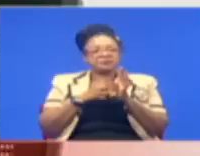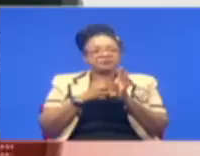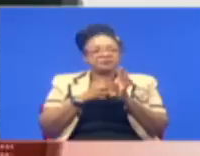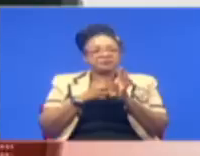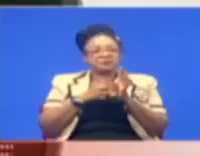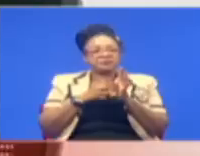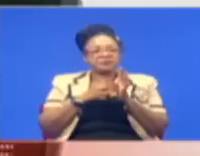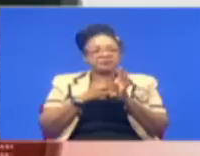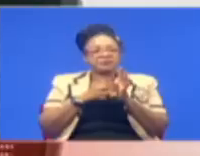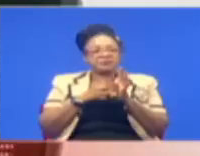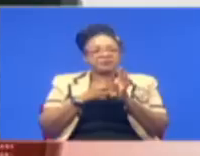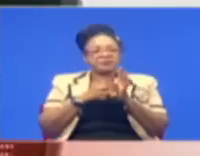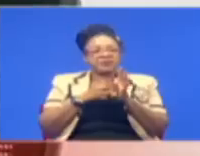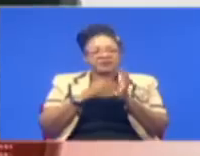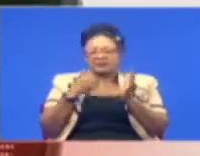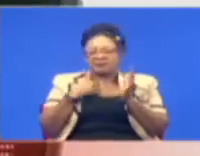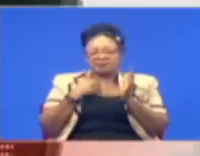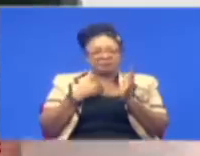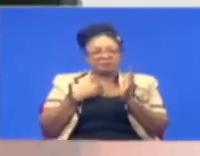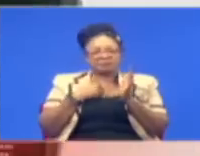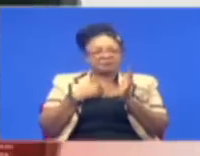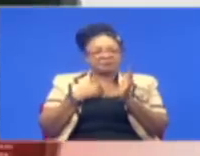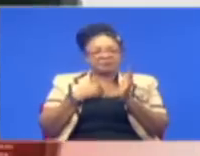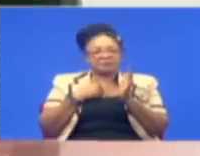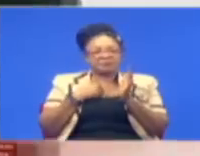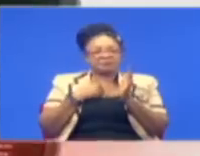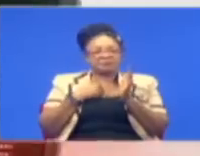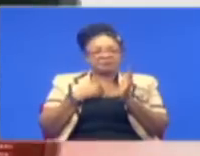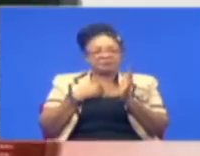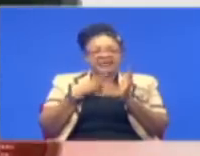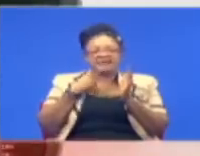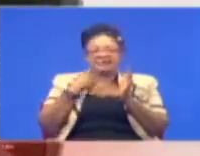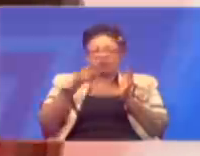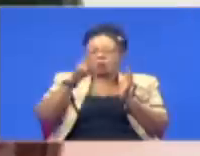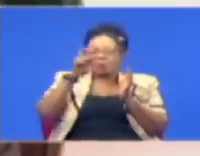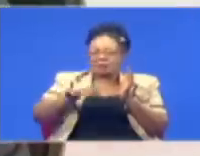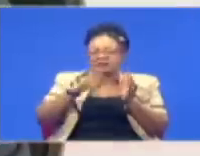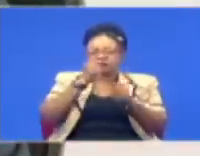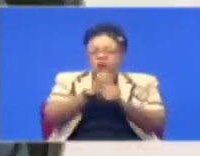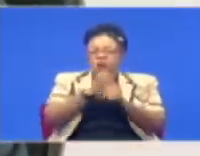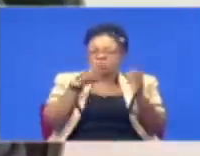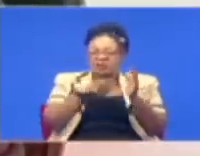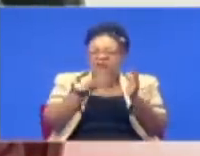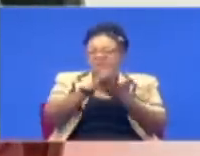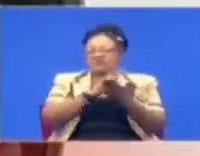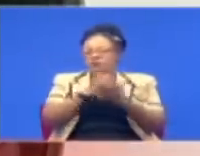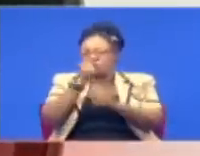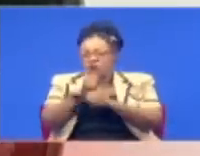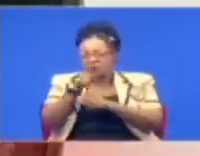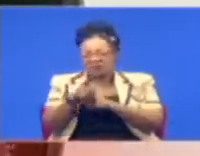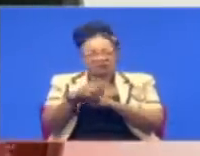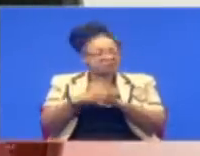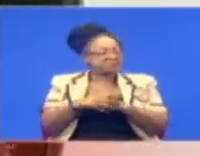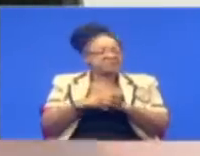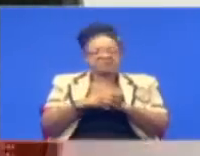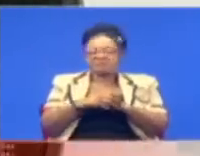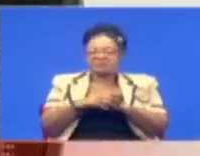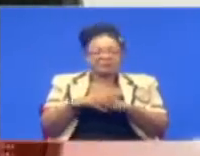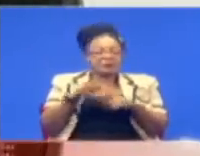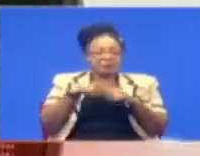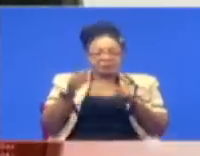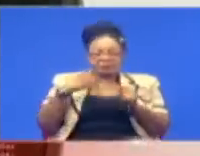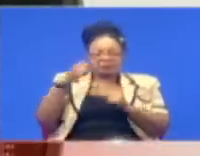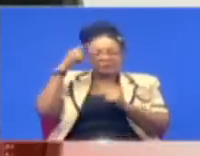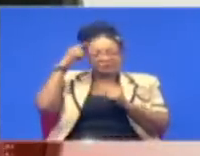I do not see it befitting to say you must do this before you do this. But I think in